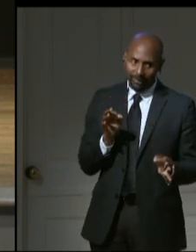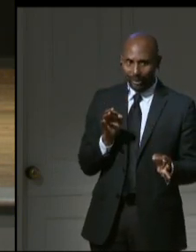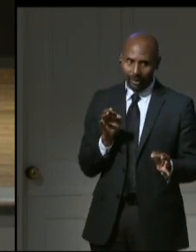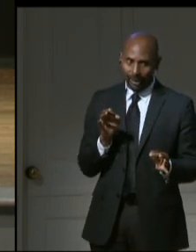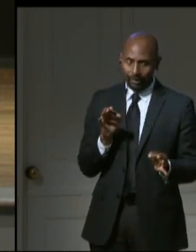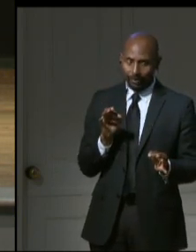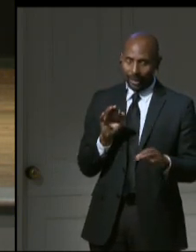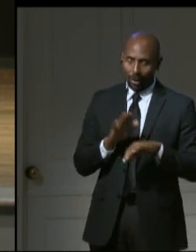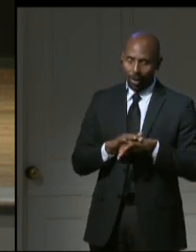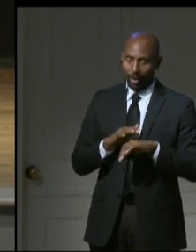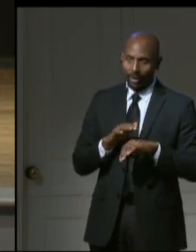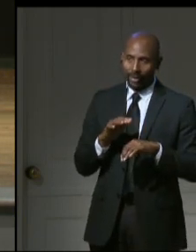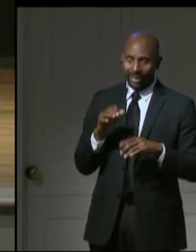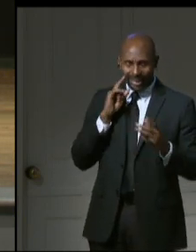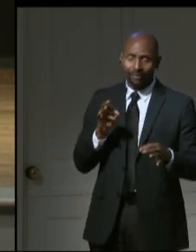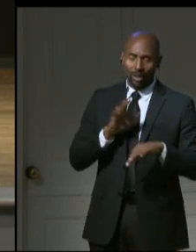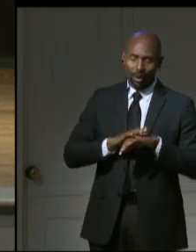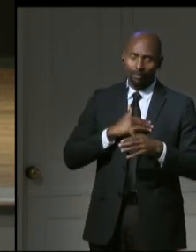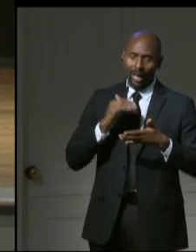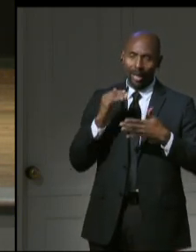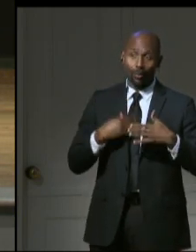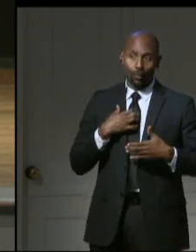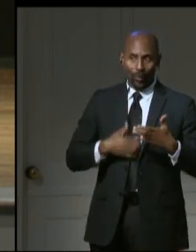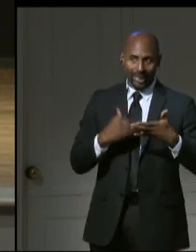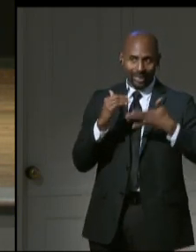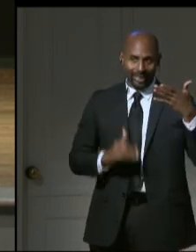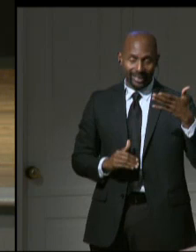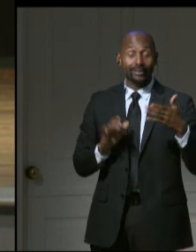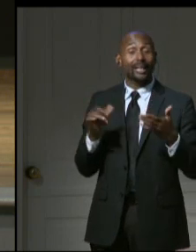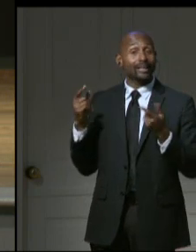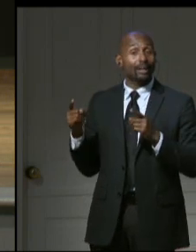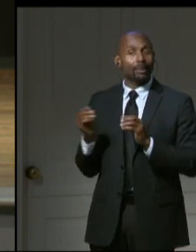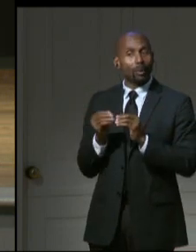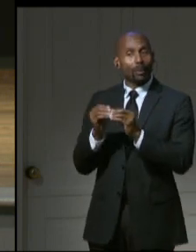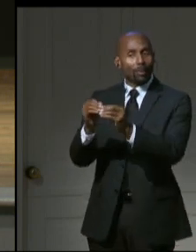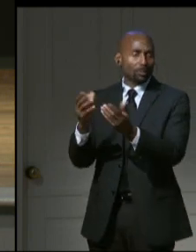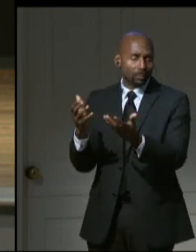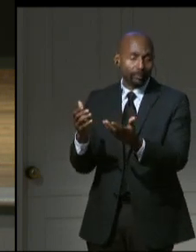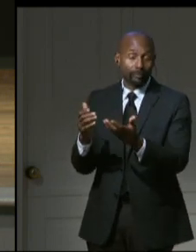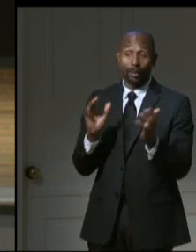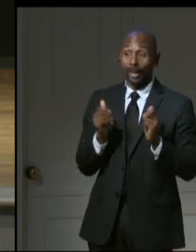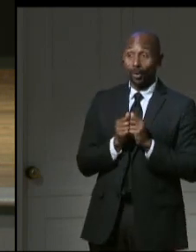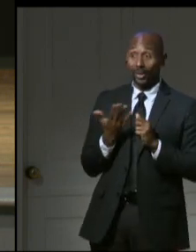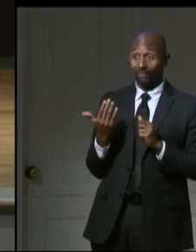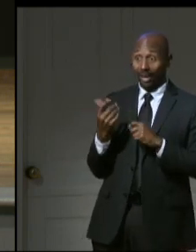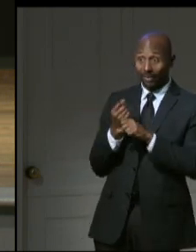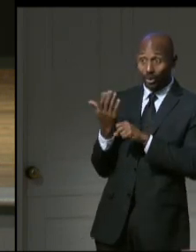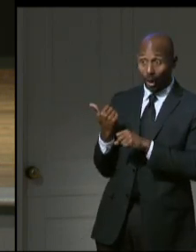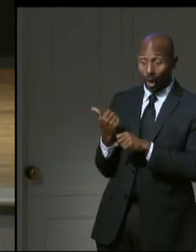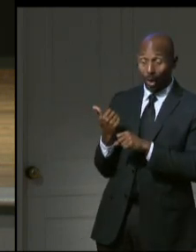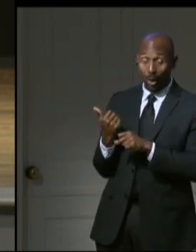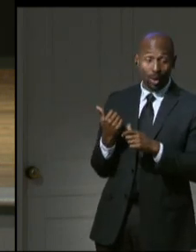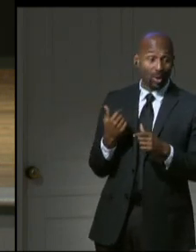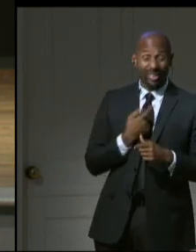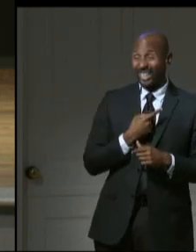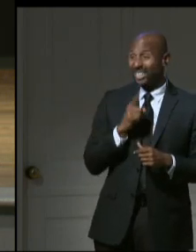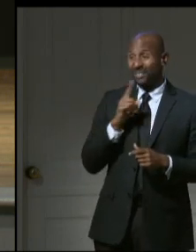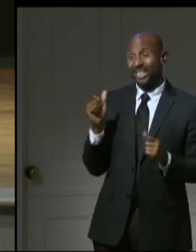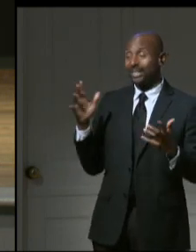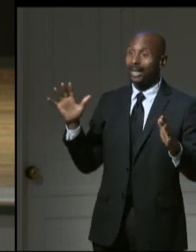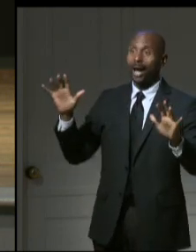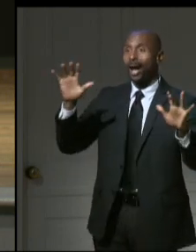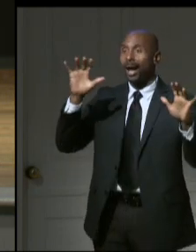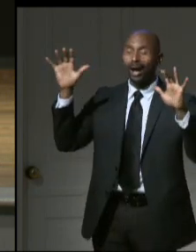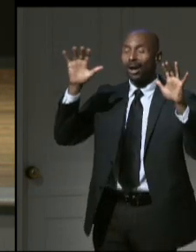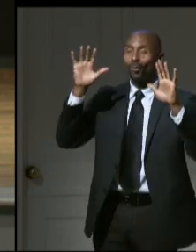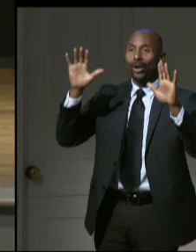on my wish list. And yeah, it's happening more and more. So I'm like, compared to how it looked 5 years ago, it's already wonderland, right?